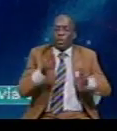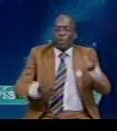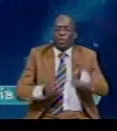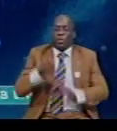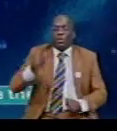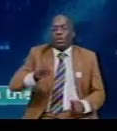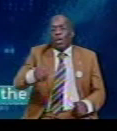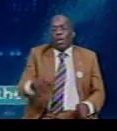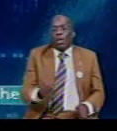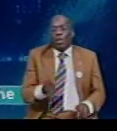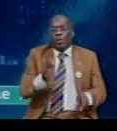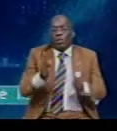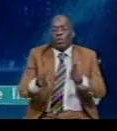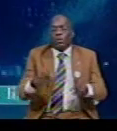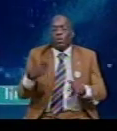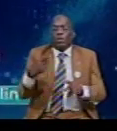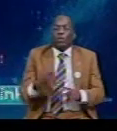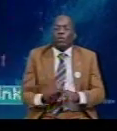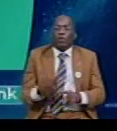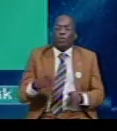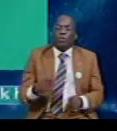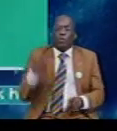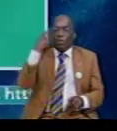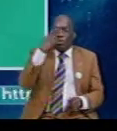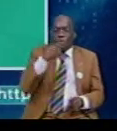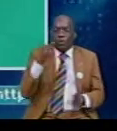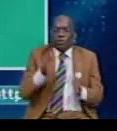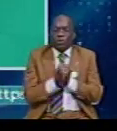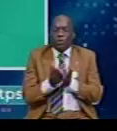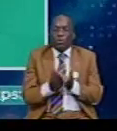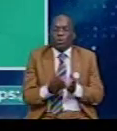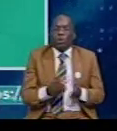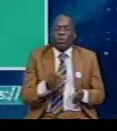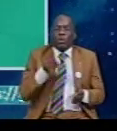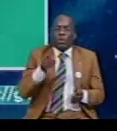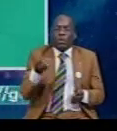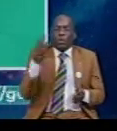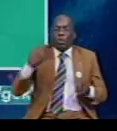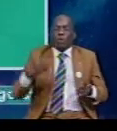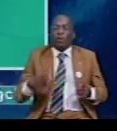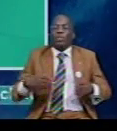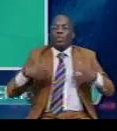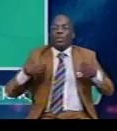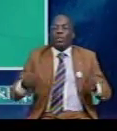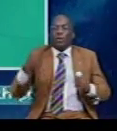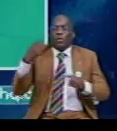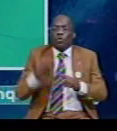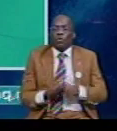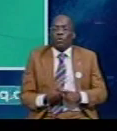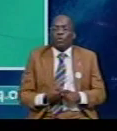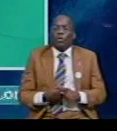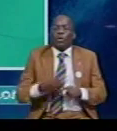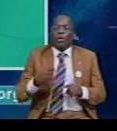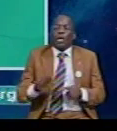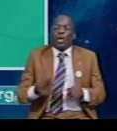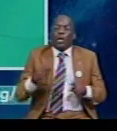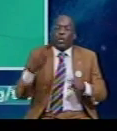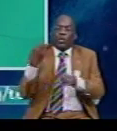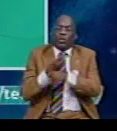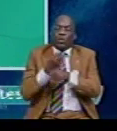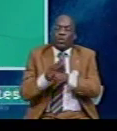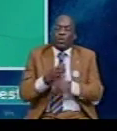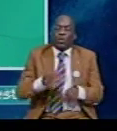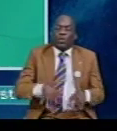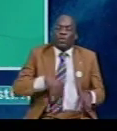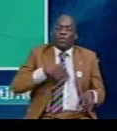from Facebook wrote, glory be to God, I was instantly healed from stony feeling in my left eye after using 2 eye drops